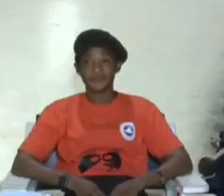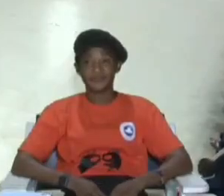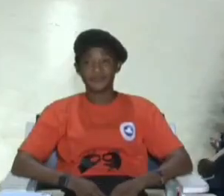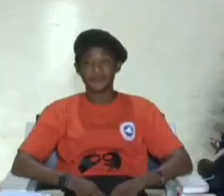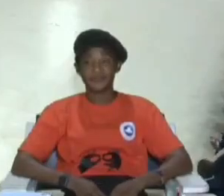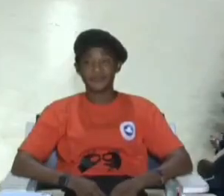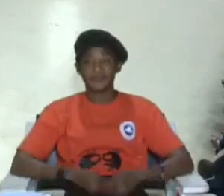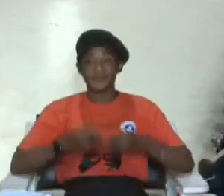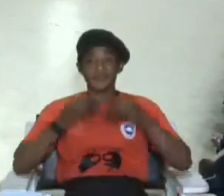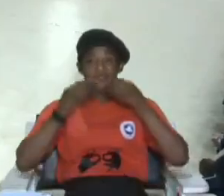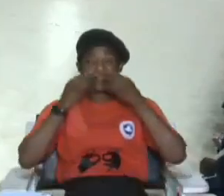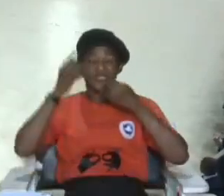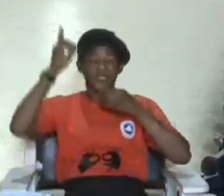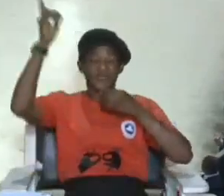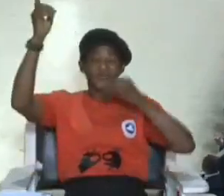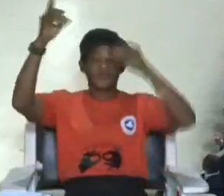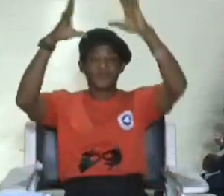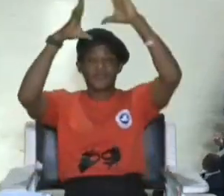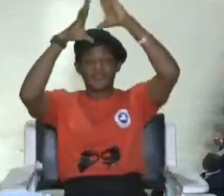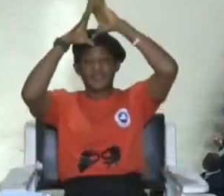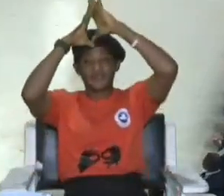Thank you, Father.